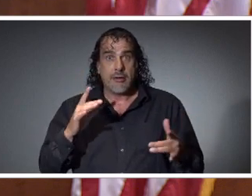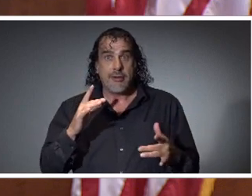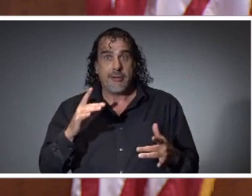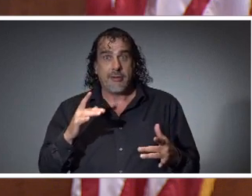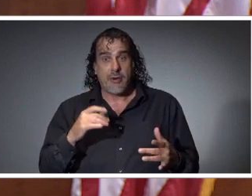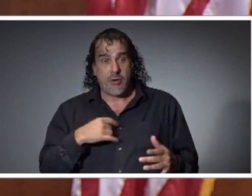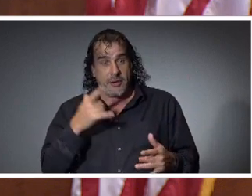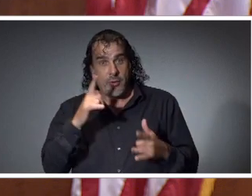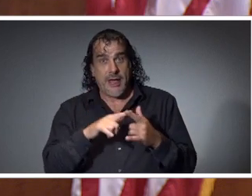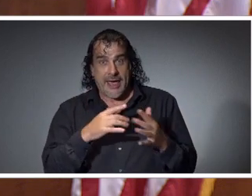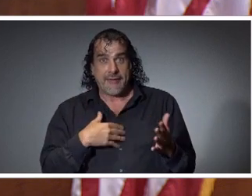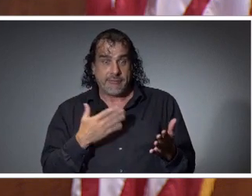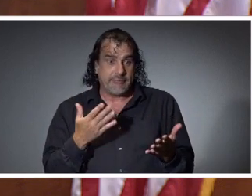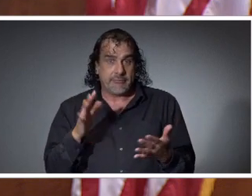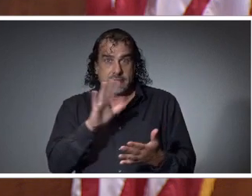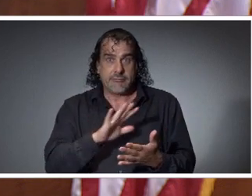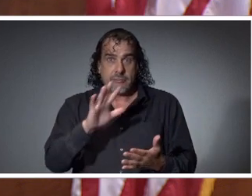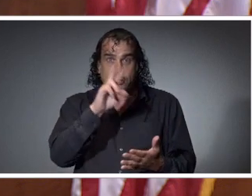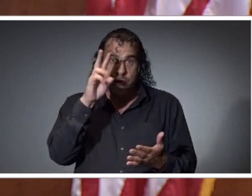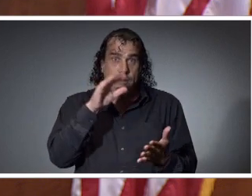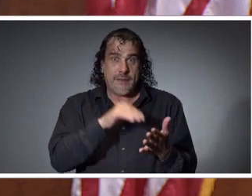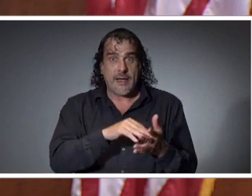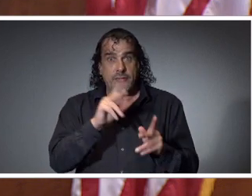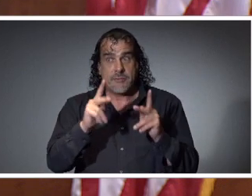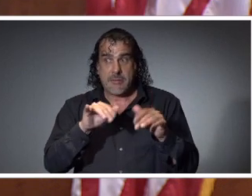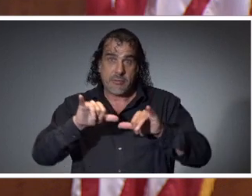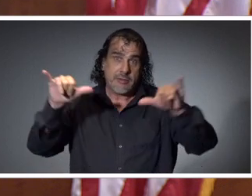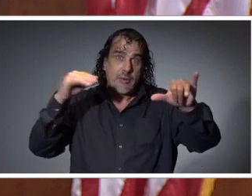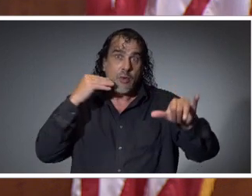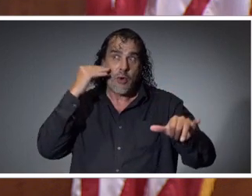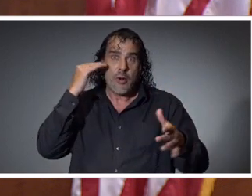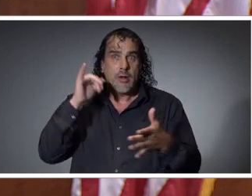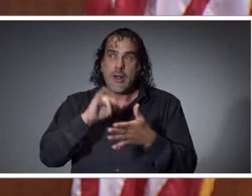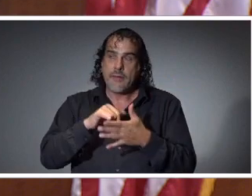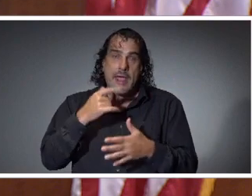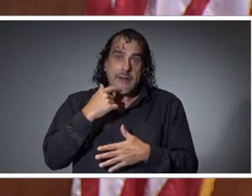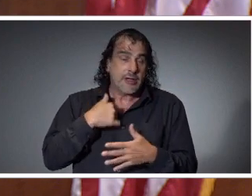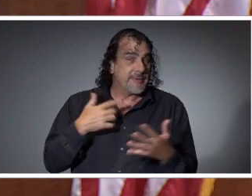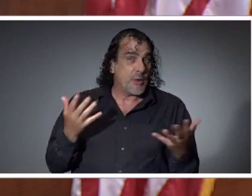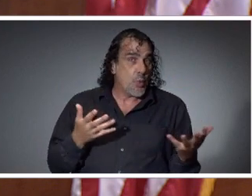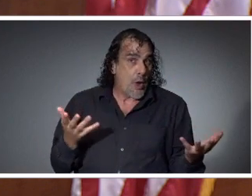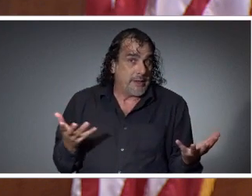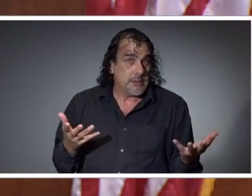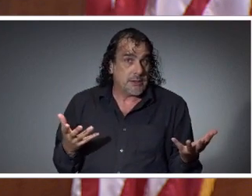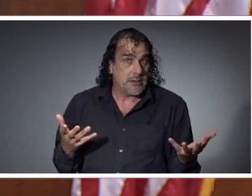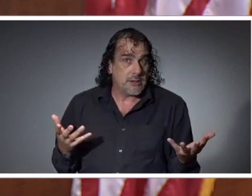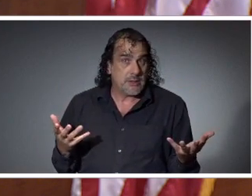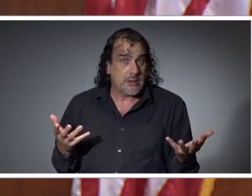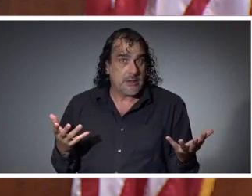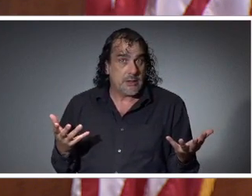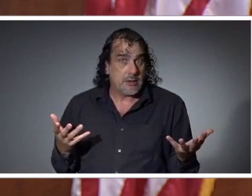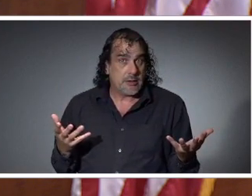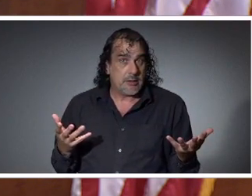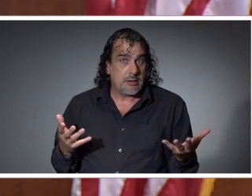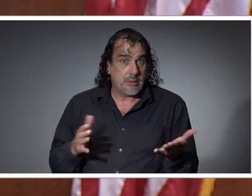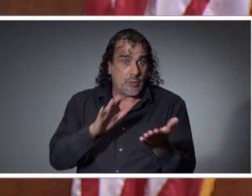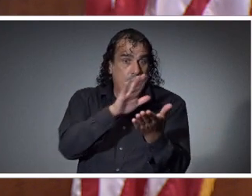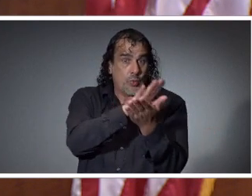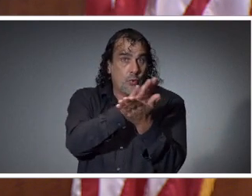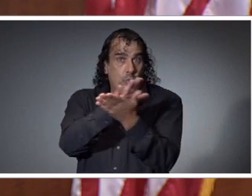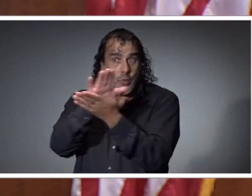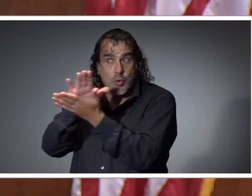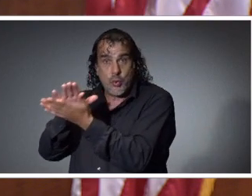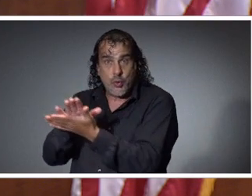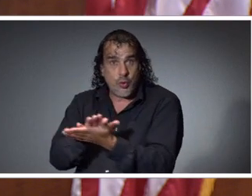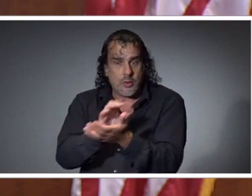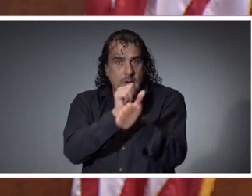have around 2,000 individuals quarantined. What that tells me is that the vast majority